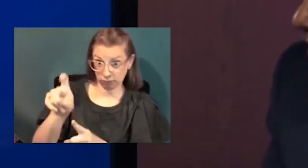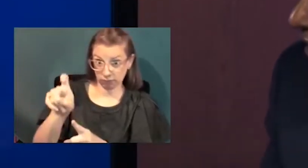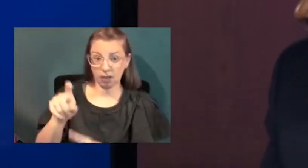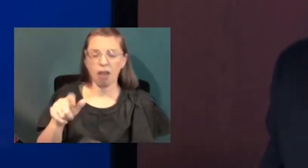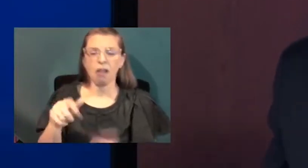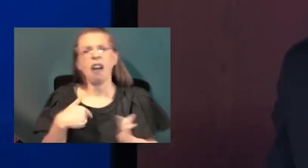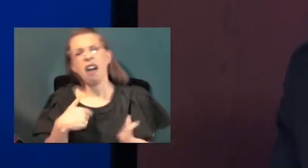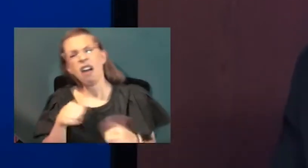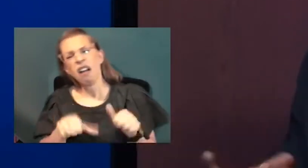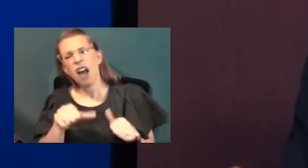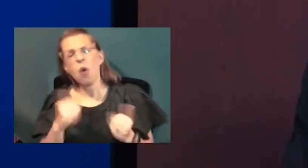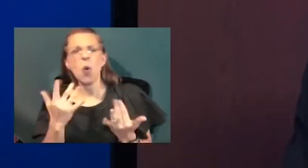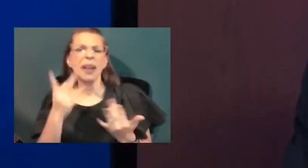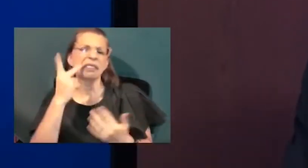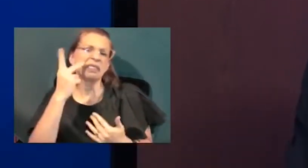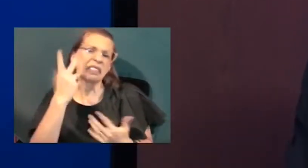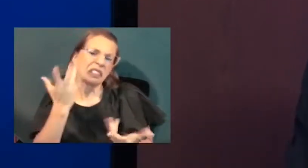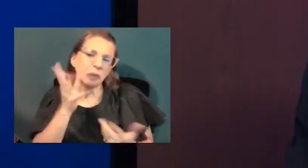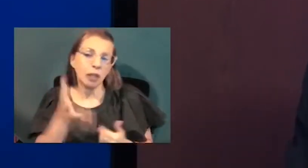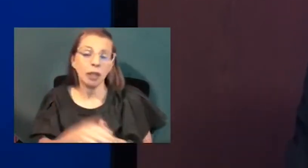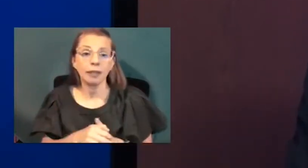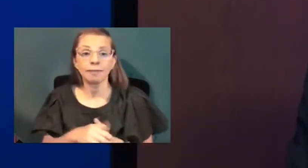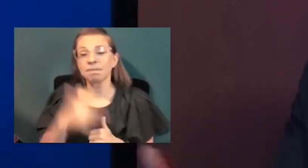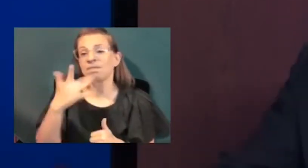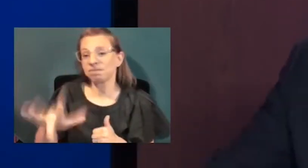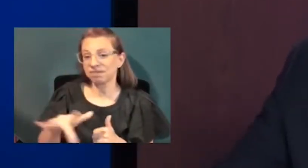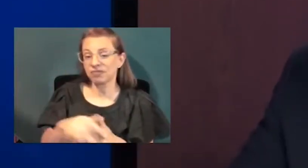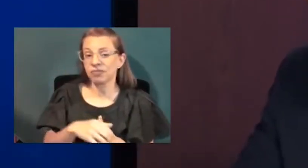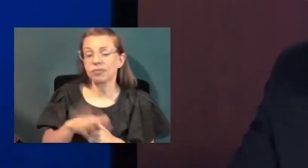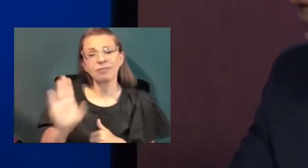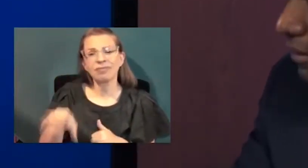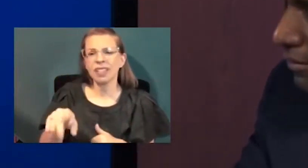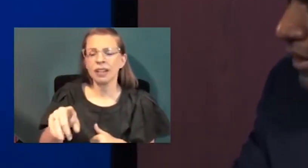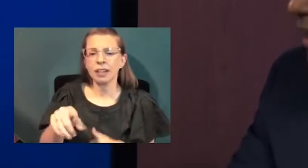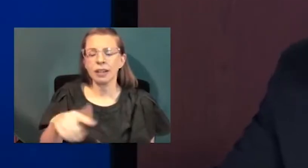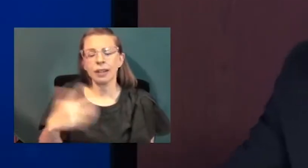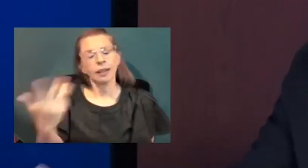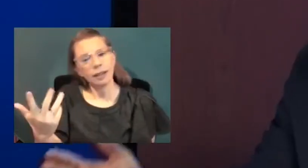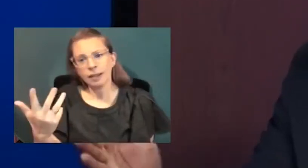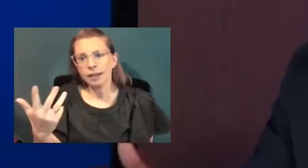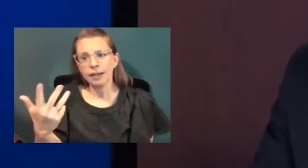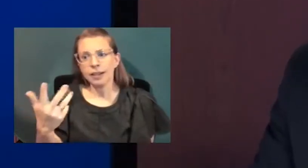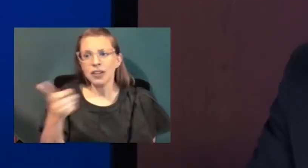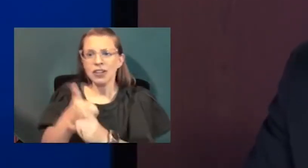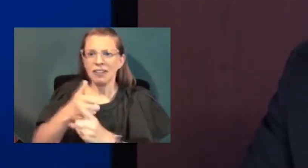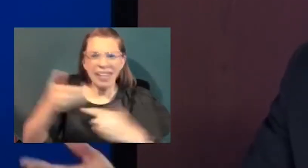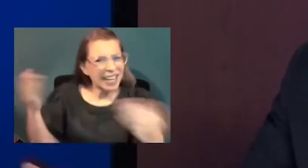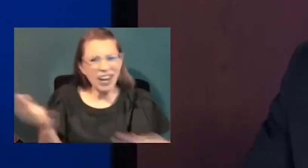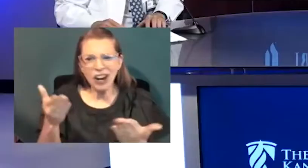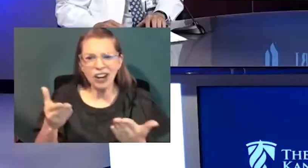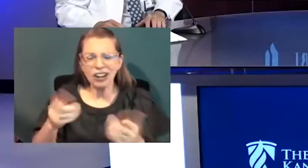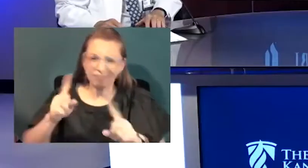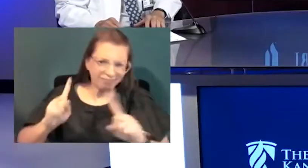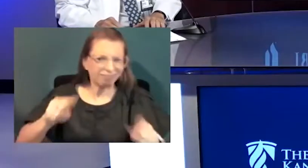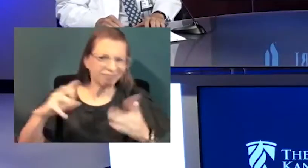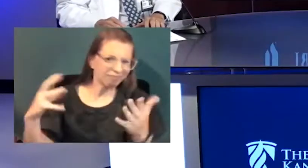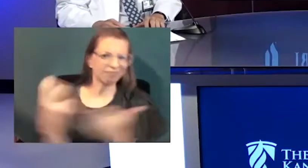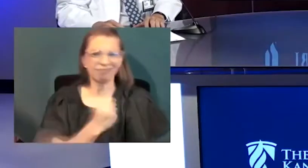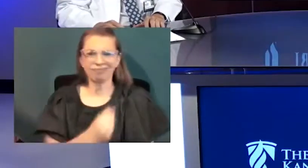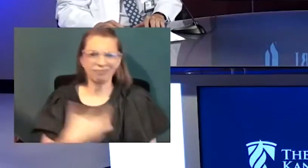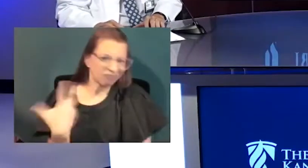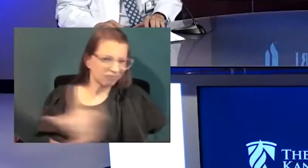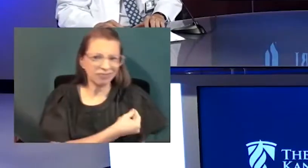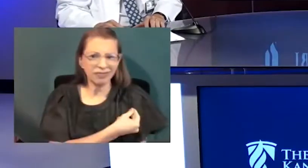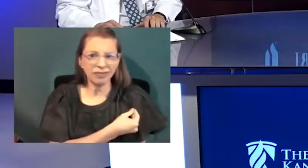see. Yeah. And fortunately, I was able to say, you knucklehead, while you're in town, let's go. Just go give me your arm. Right. We've got a place for